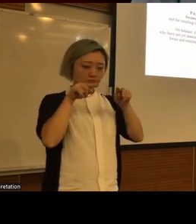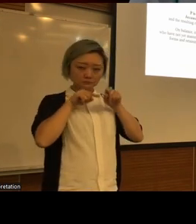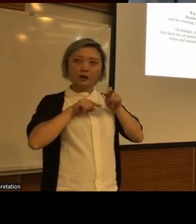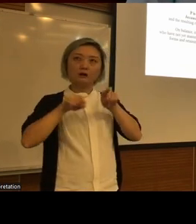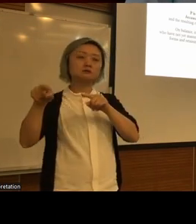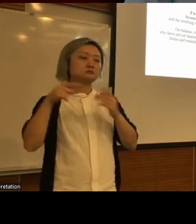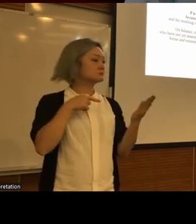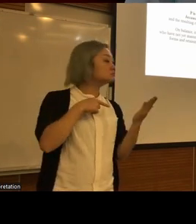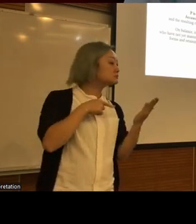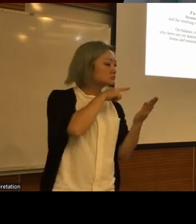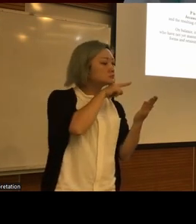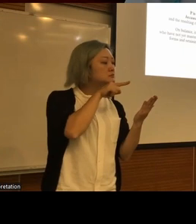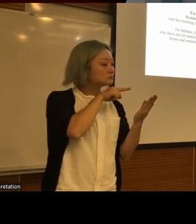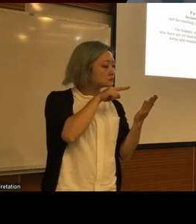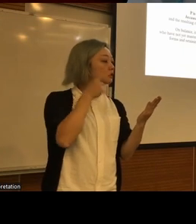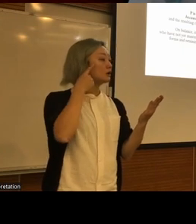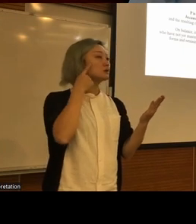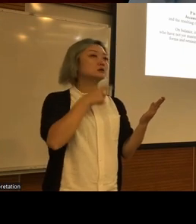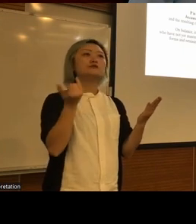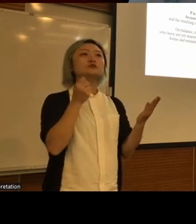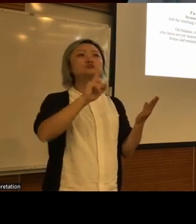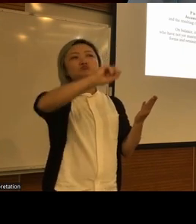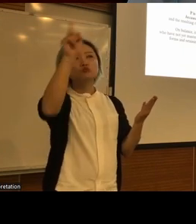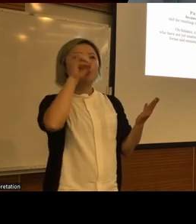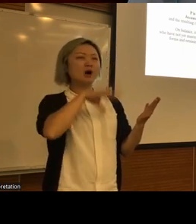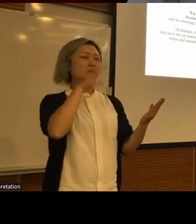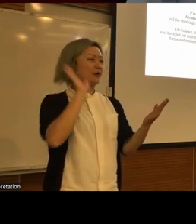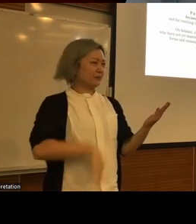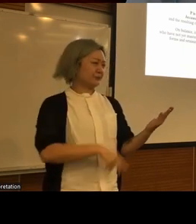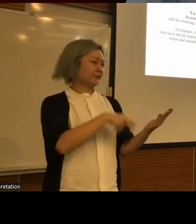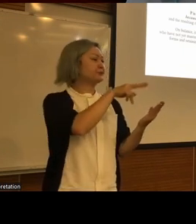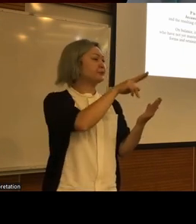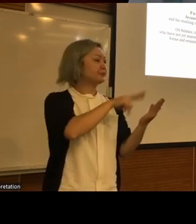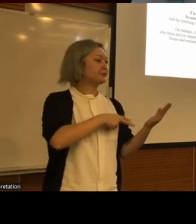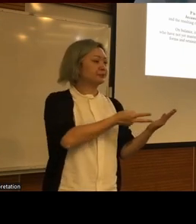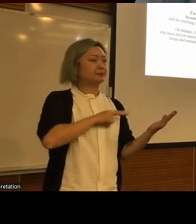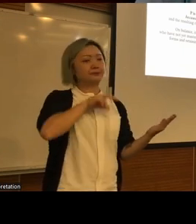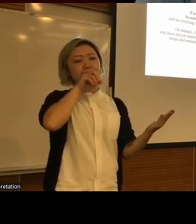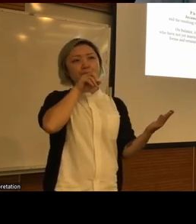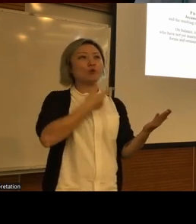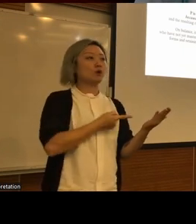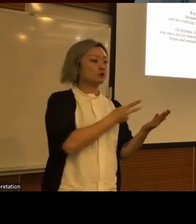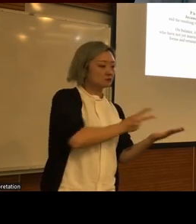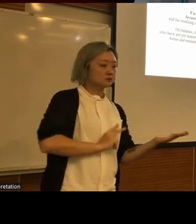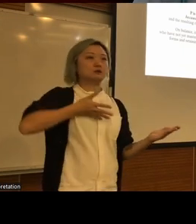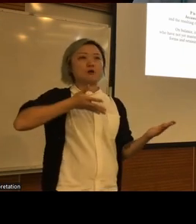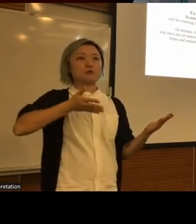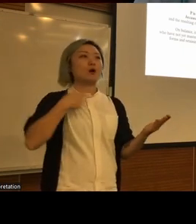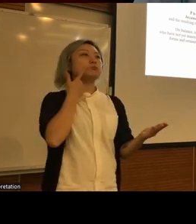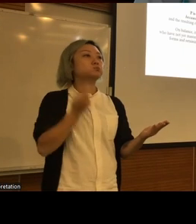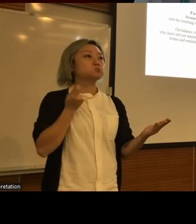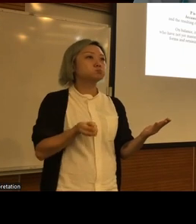at first sight, people would think that sight translation is easier than simultaneous or consecutive. You